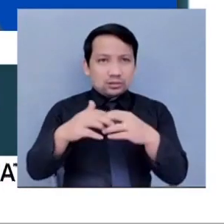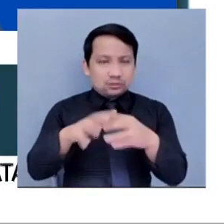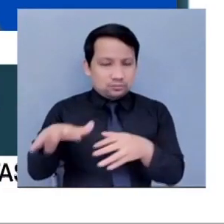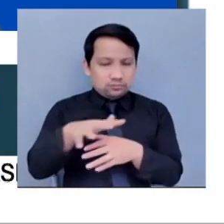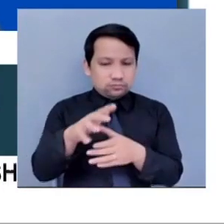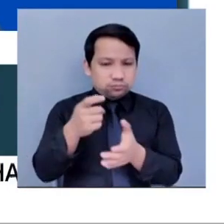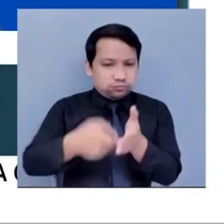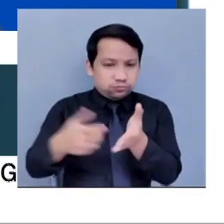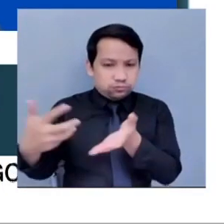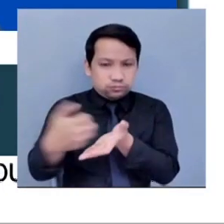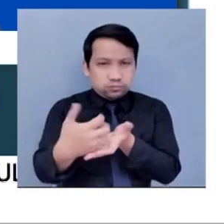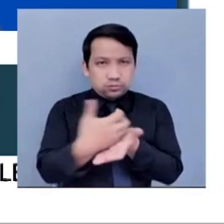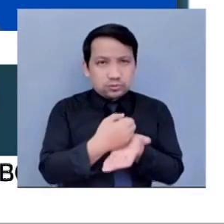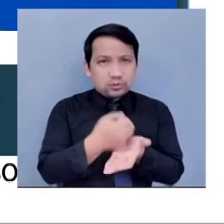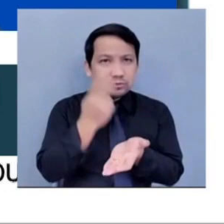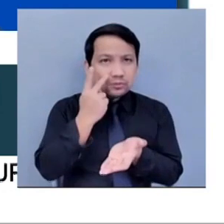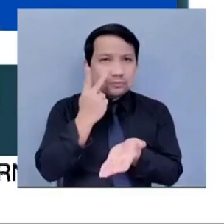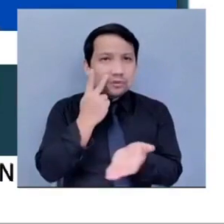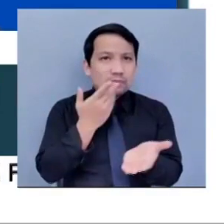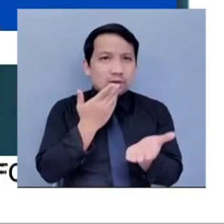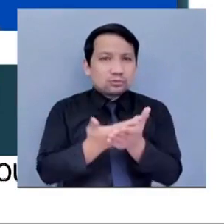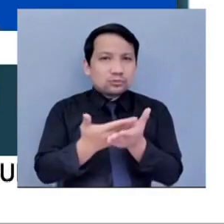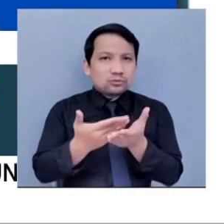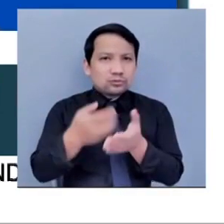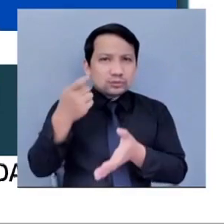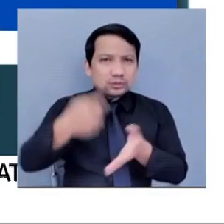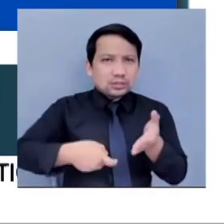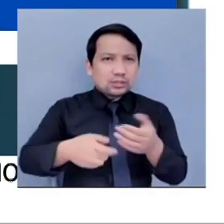may see new taxes, higher tax rates.